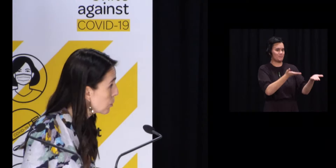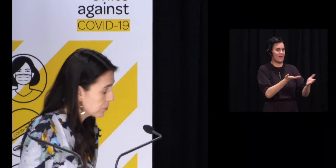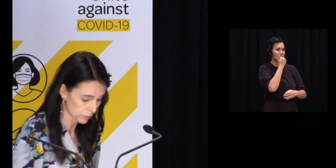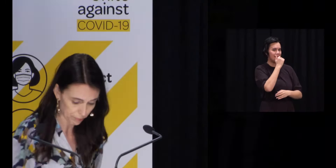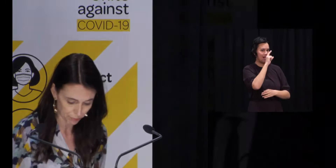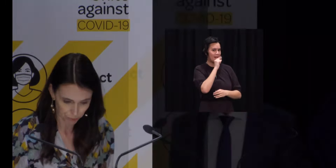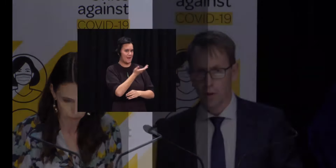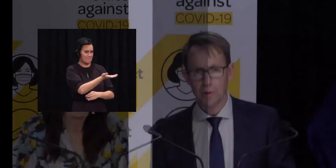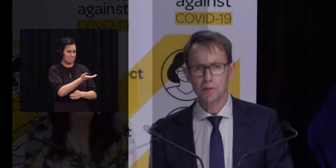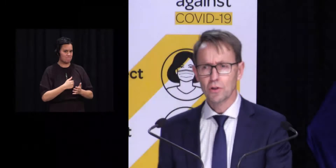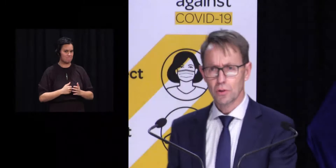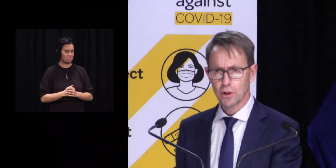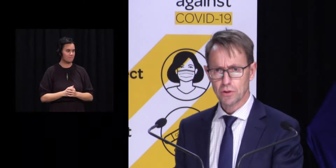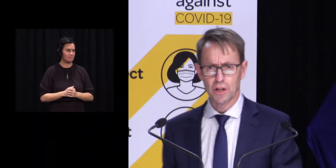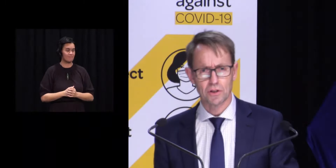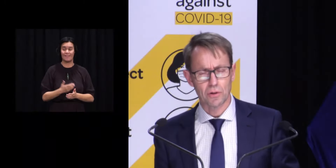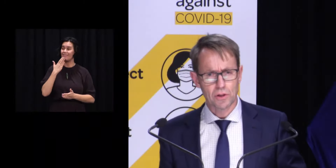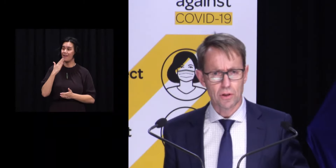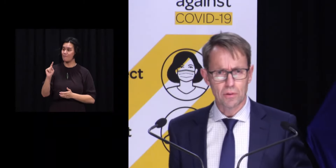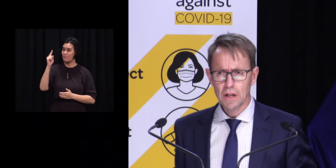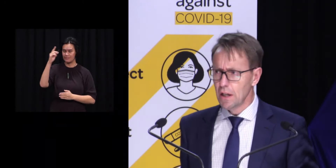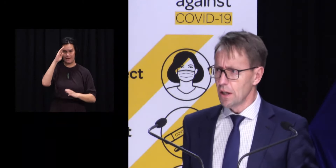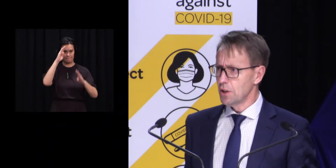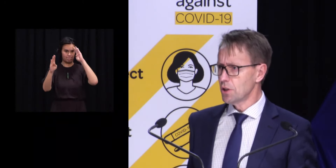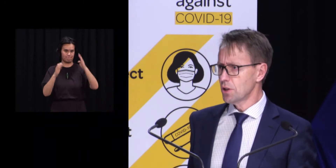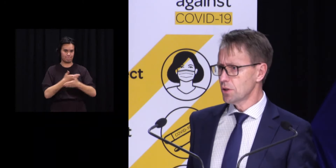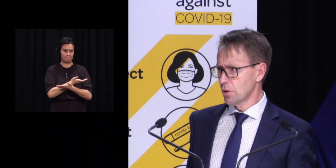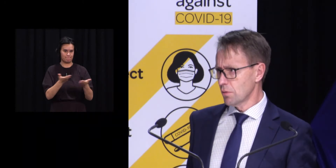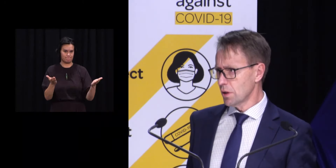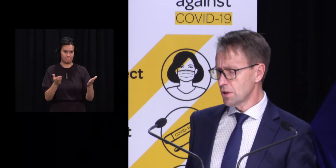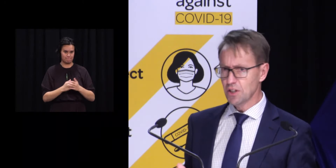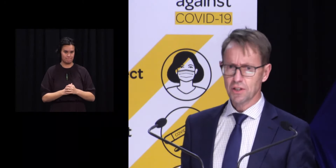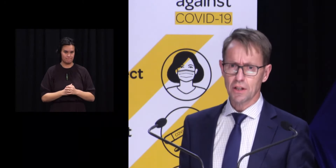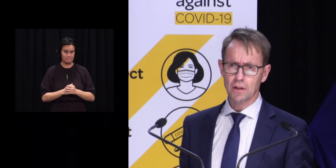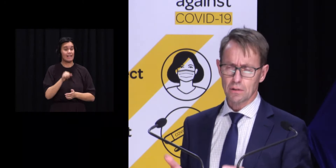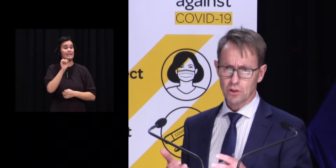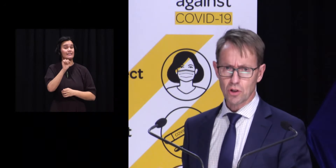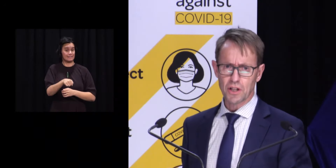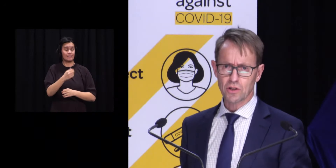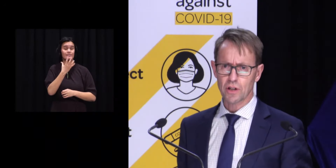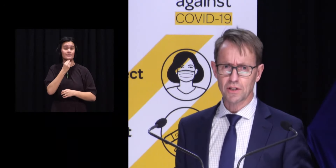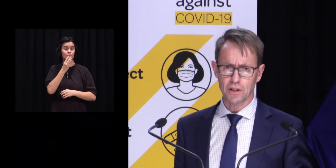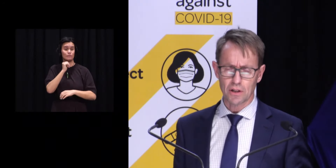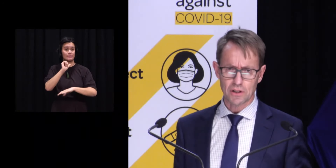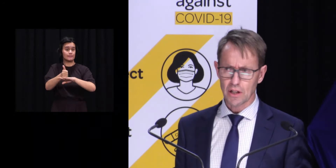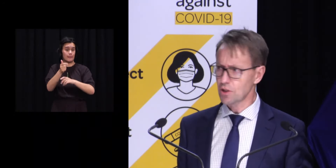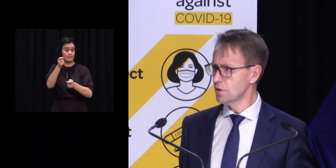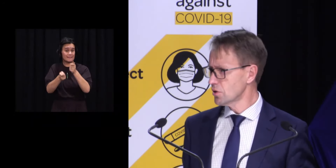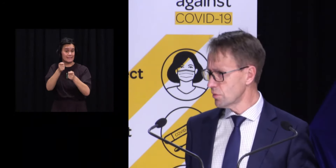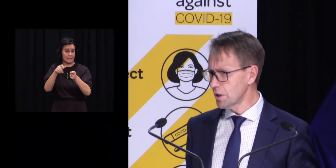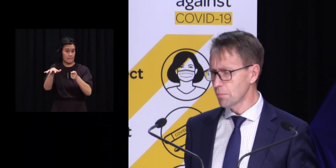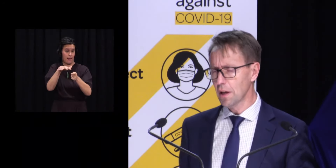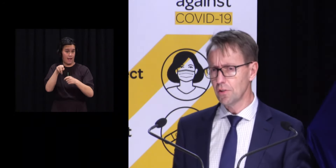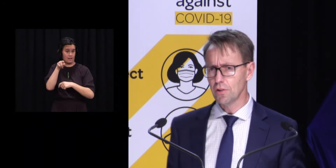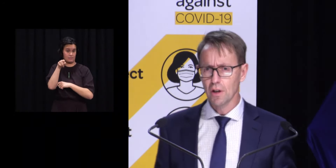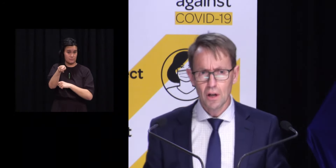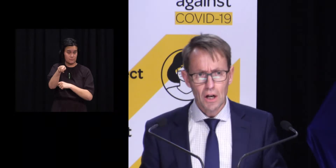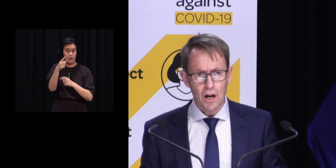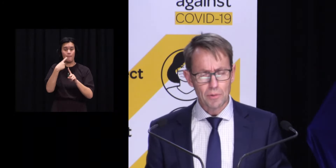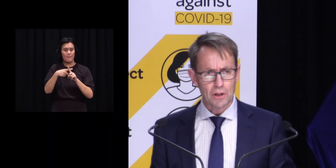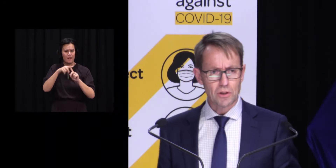Dr. Bloomfield. Thank you, Prime Minister. Kia ora koutou katoa. So, in addition to the testing and contact tracing and isolation that's already in